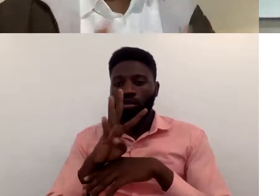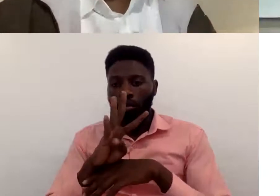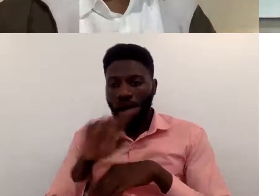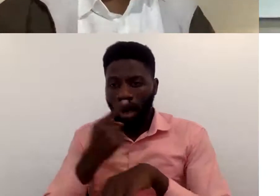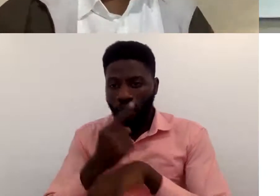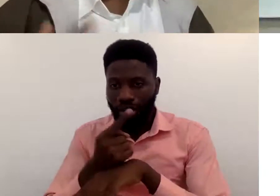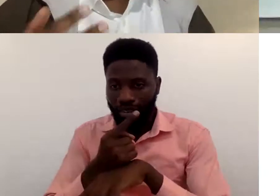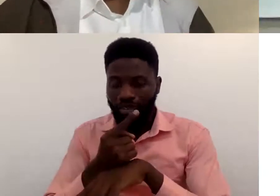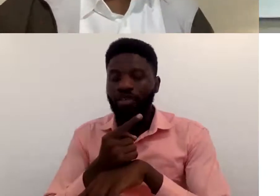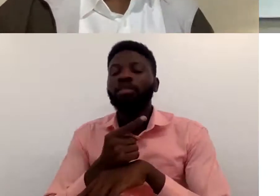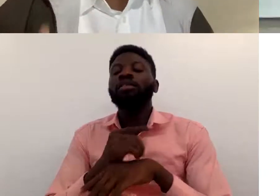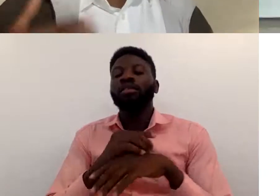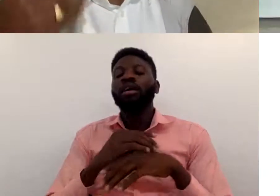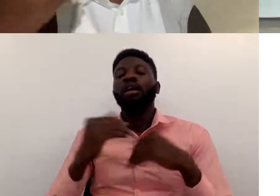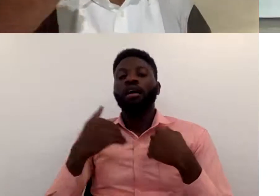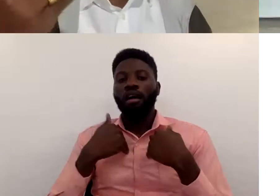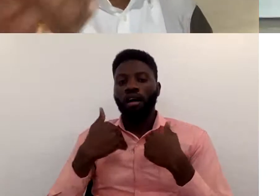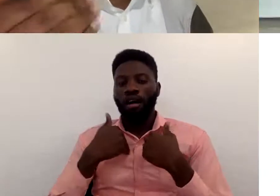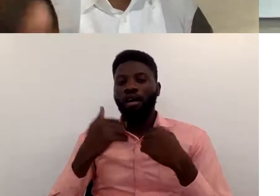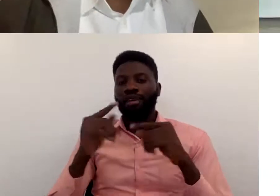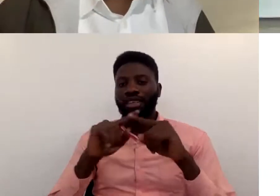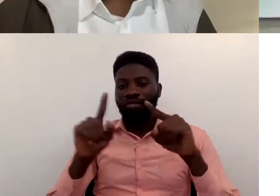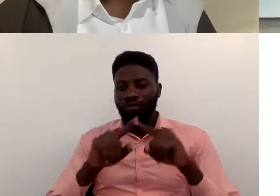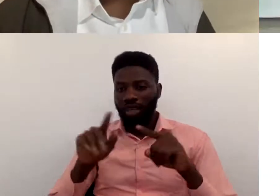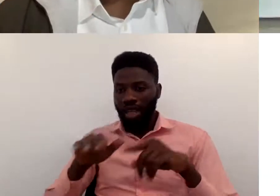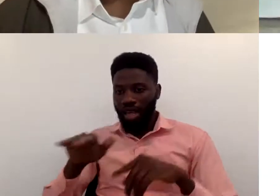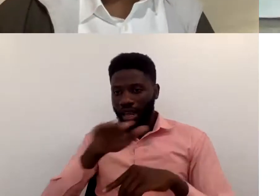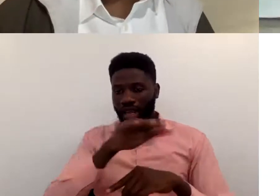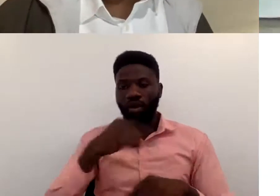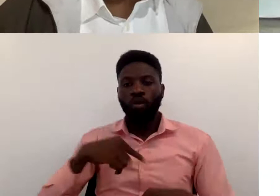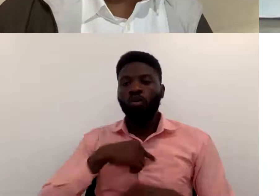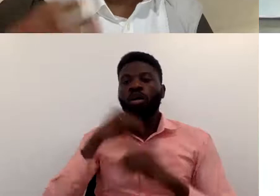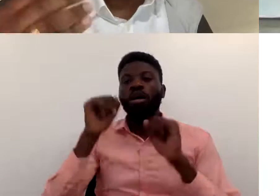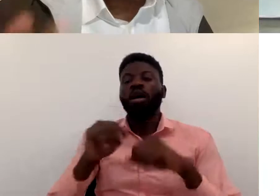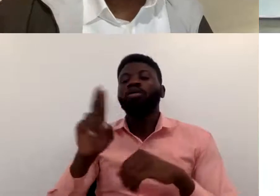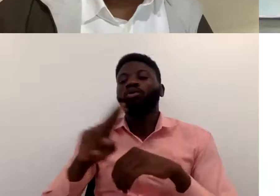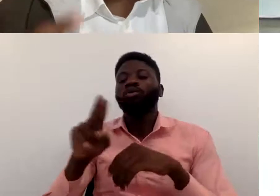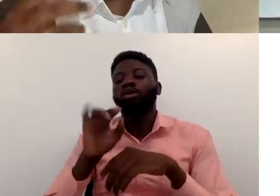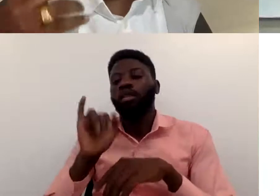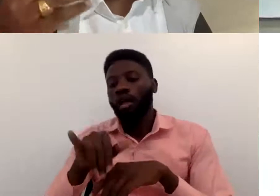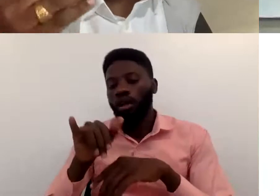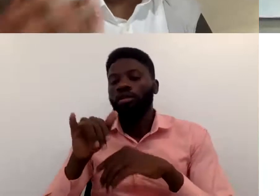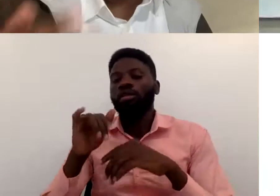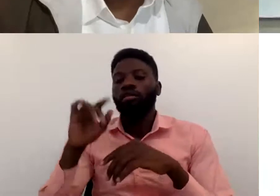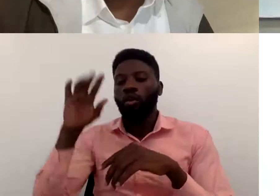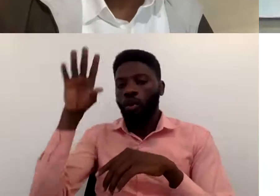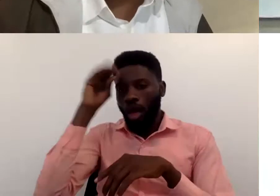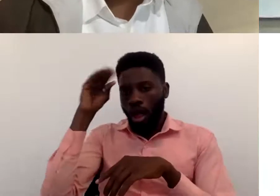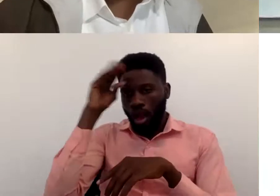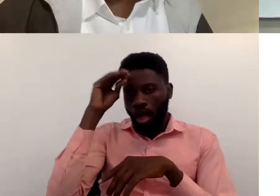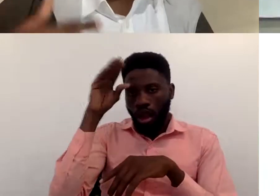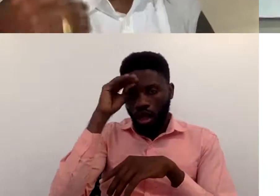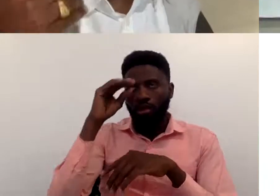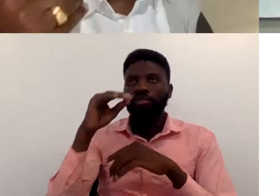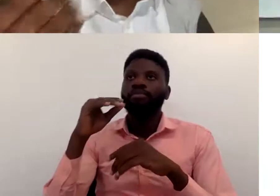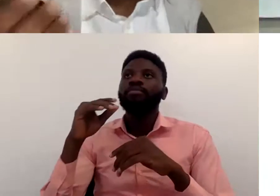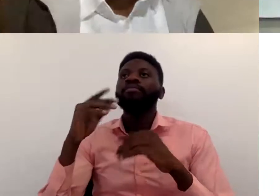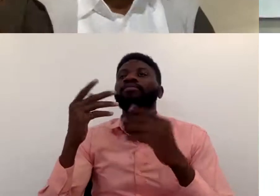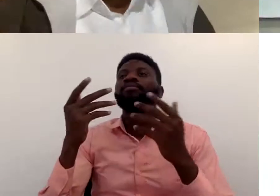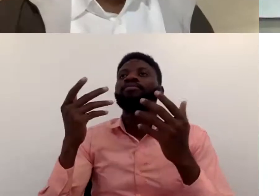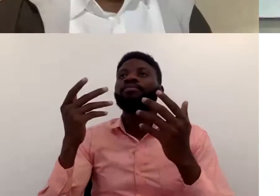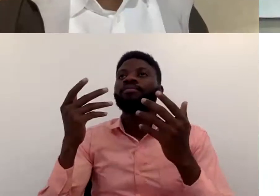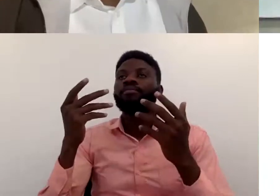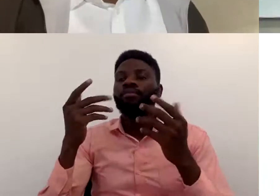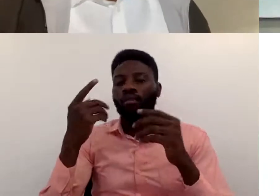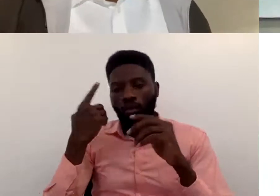are various paths in which we can be able to take ourselves to the next level in terms of learning, in terms of empowering ourselves, in